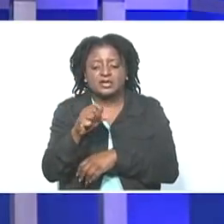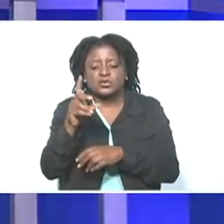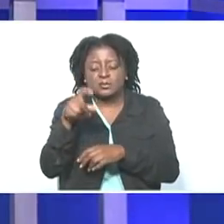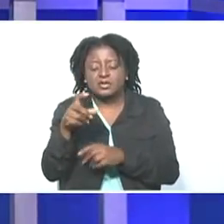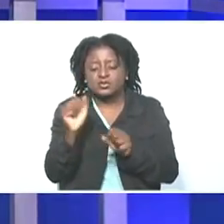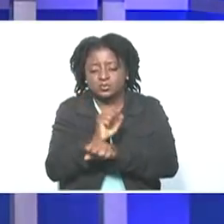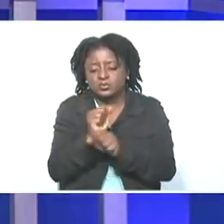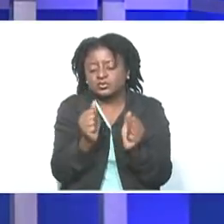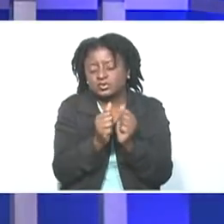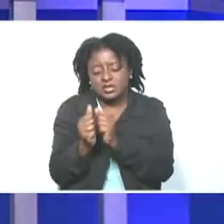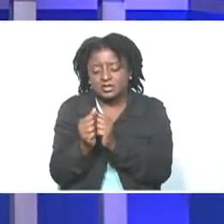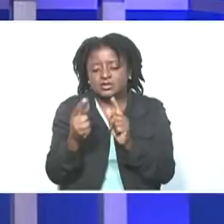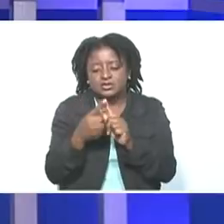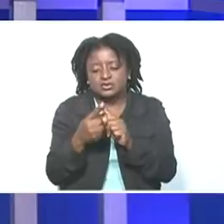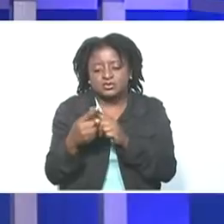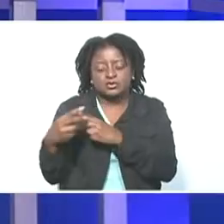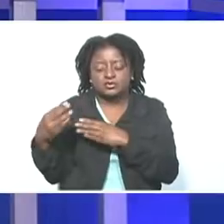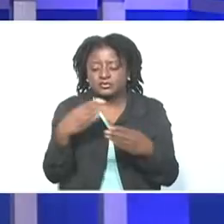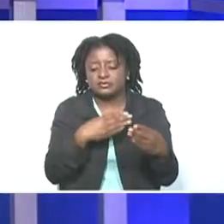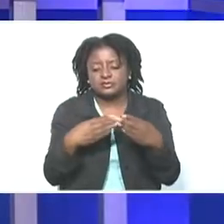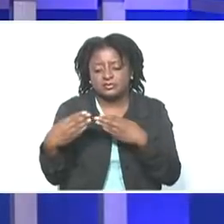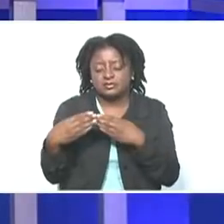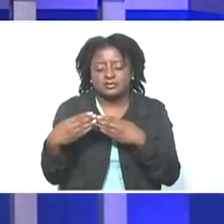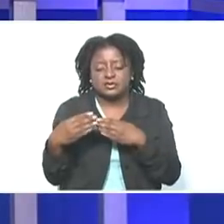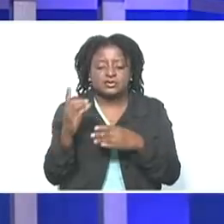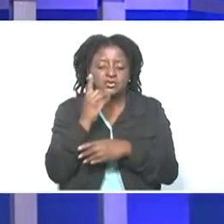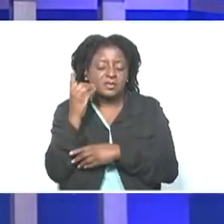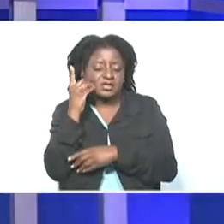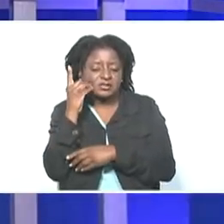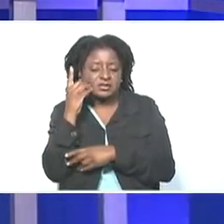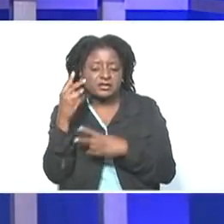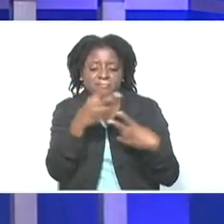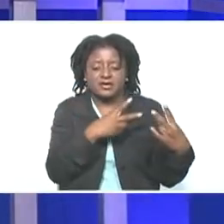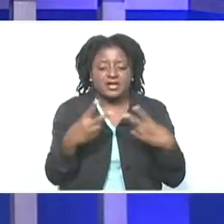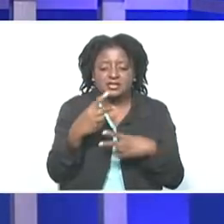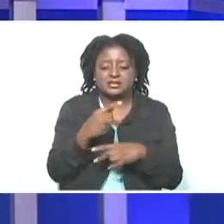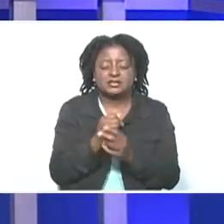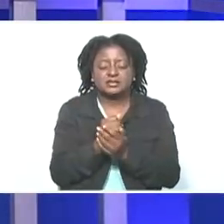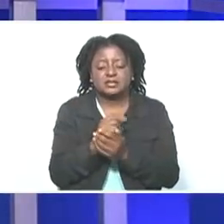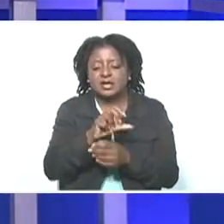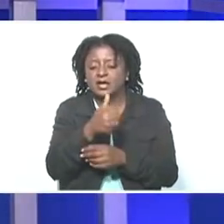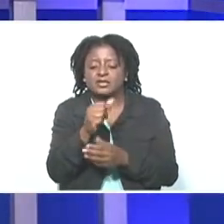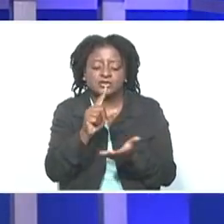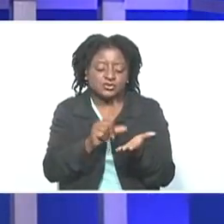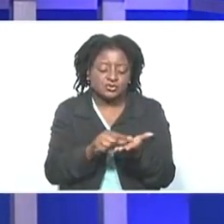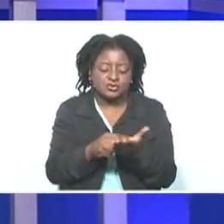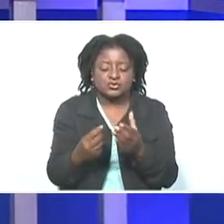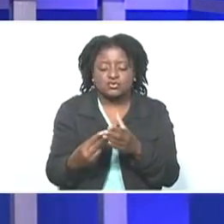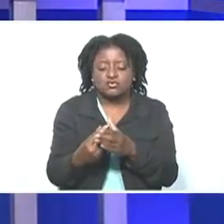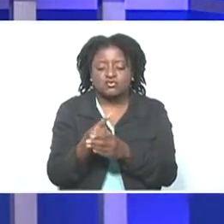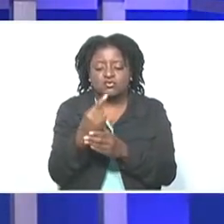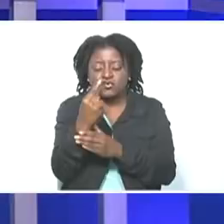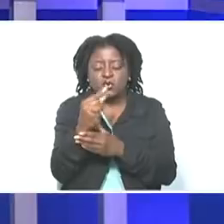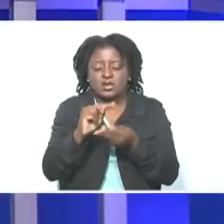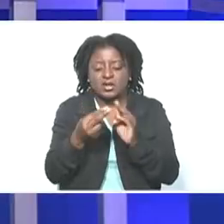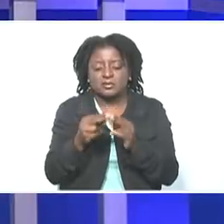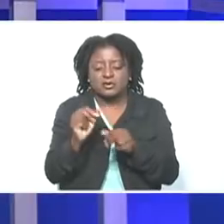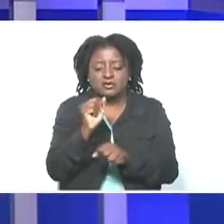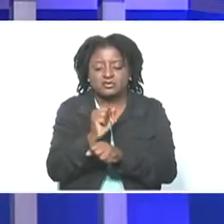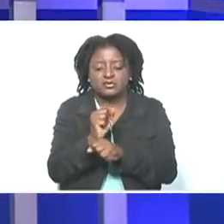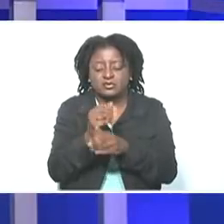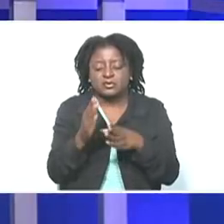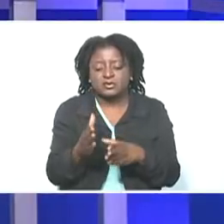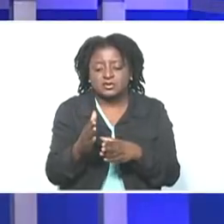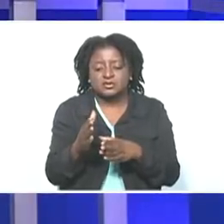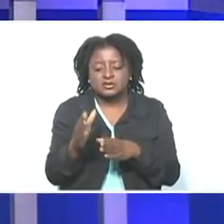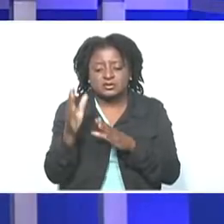domestic violence and conflict resolution. In other news tonight, a growing number of employers expected to seek out